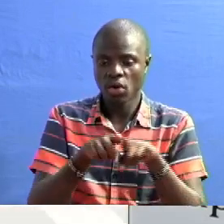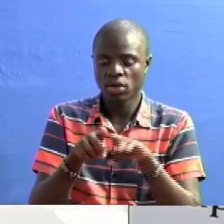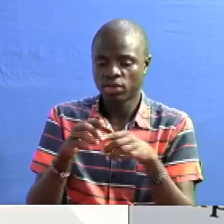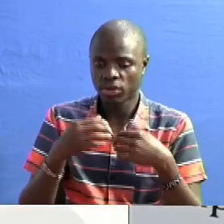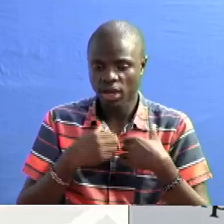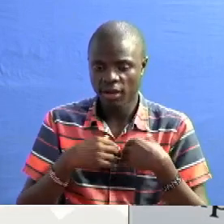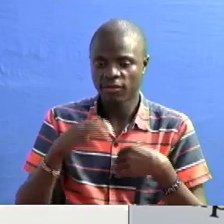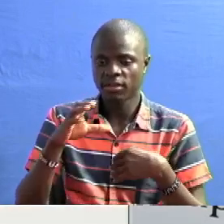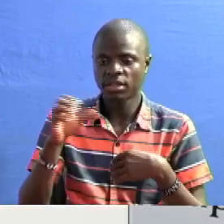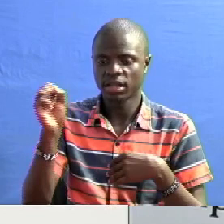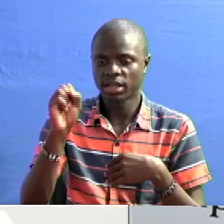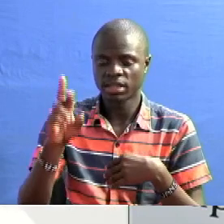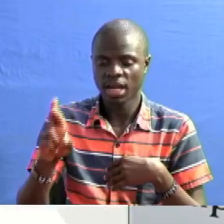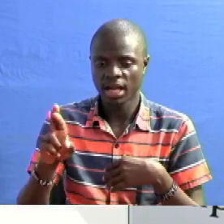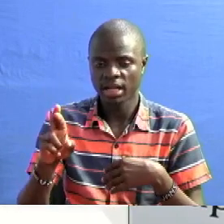a CSR,